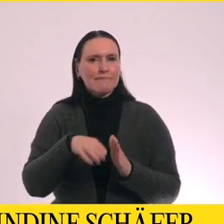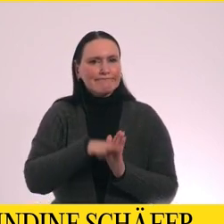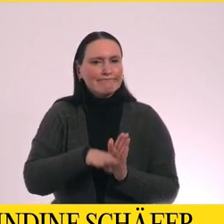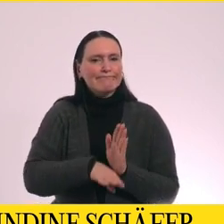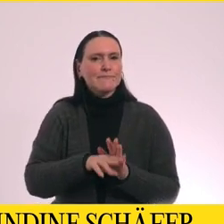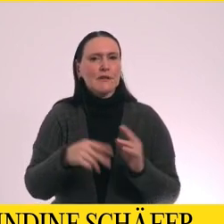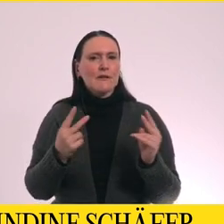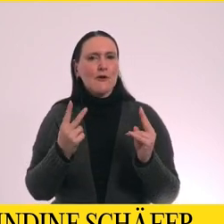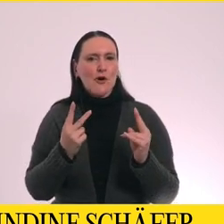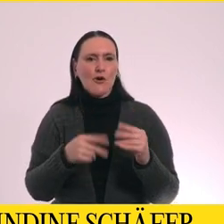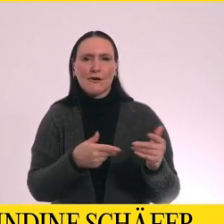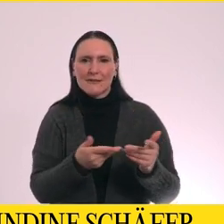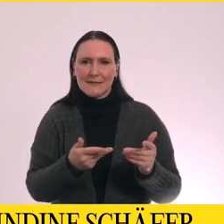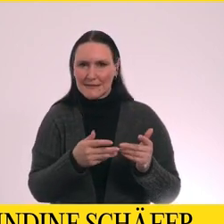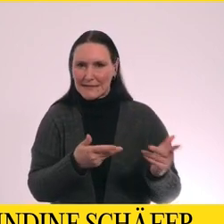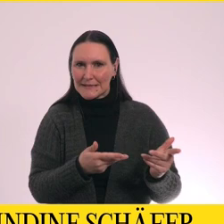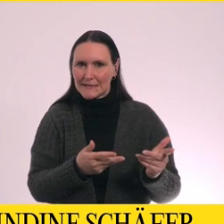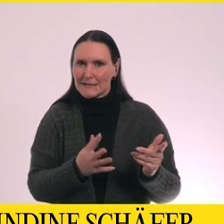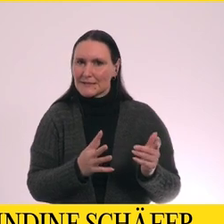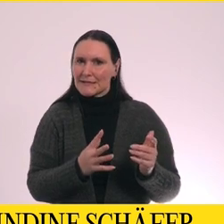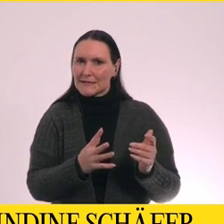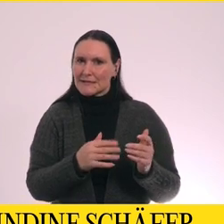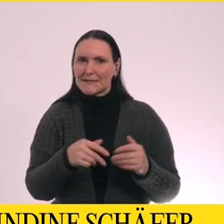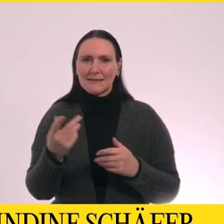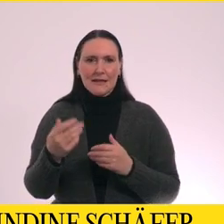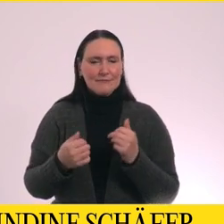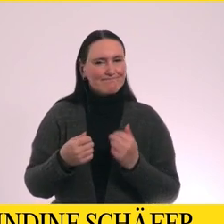I don't know if that answers your question, Yasmin.